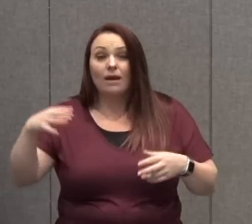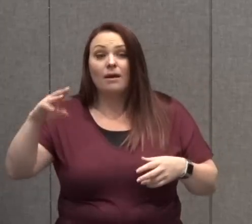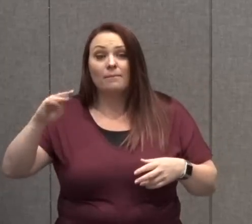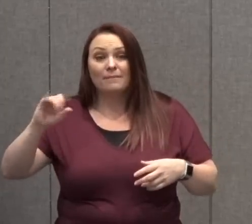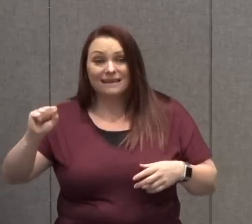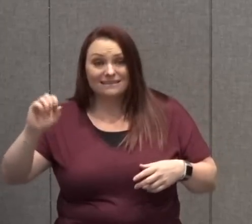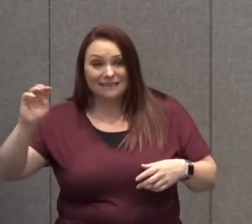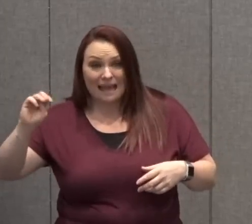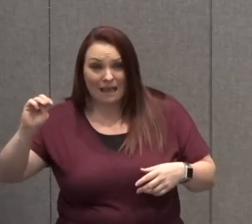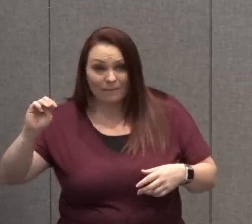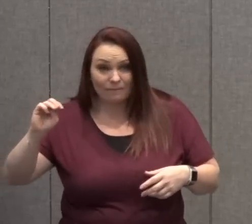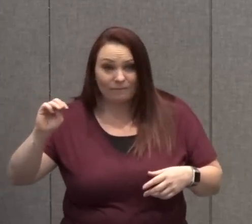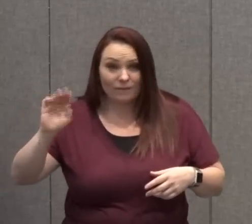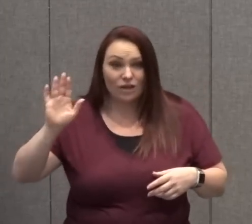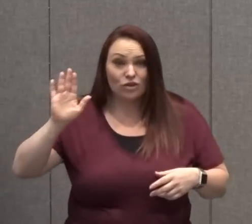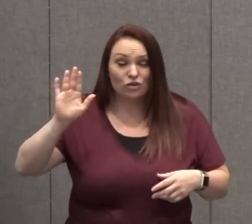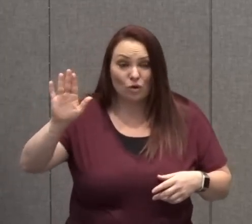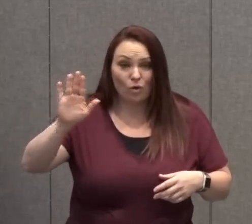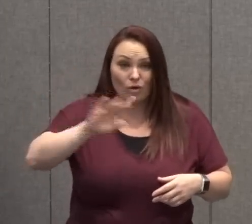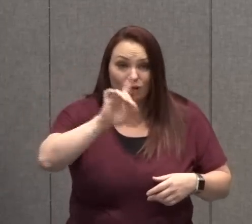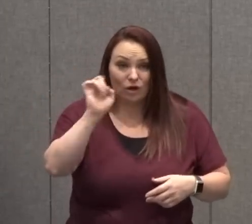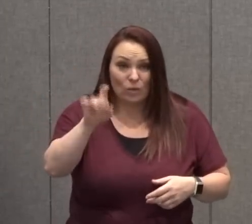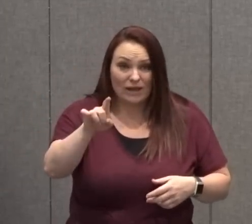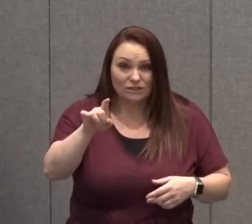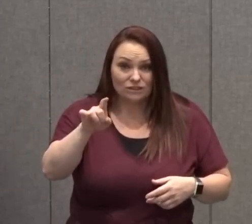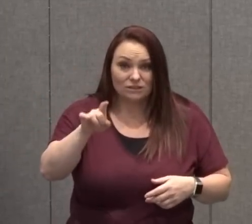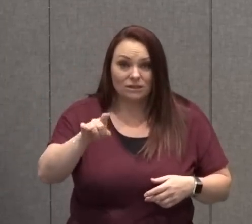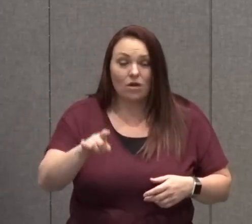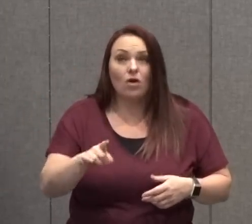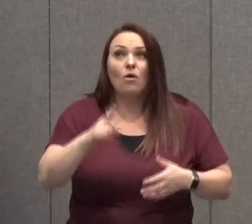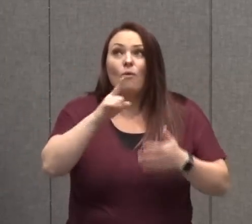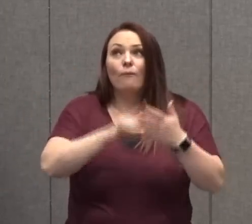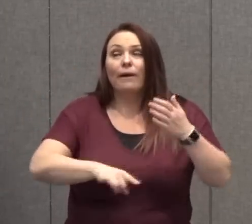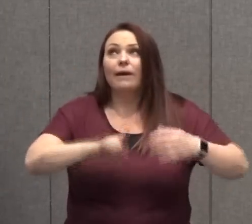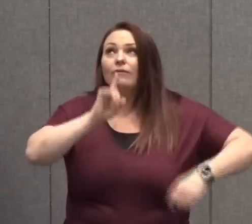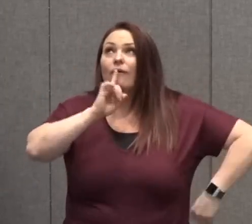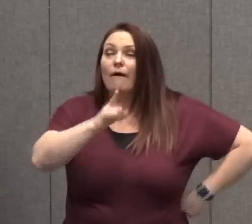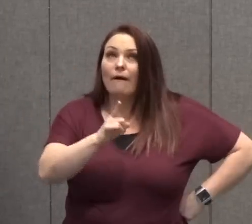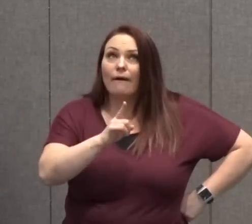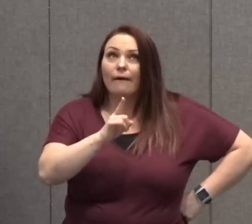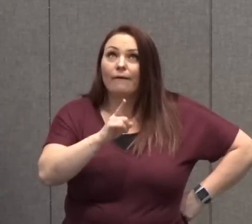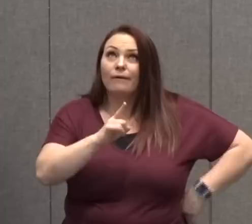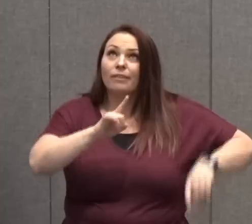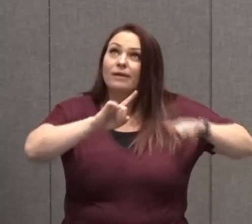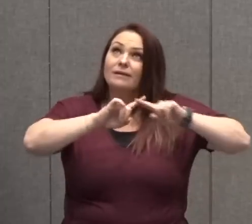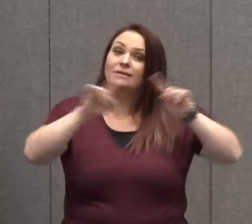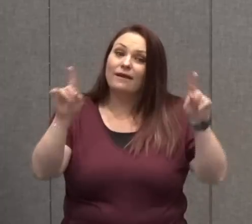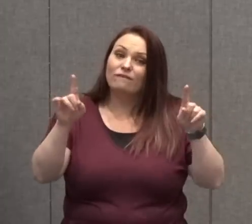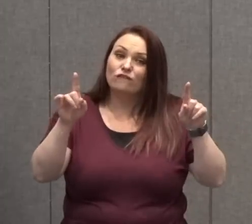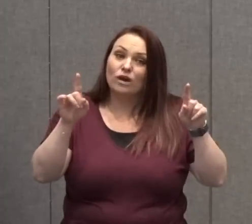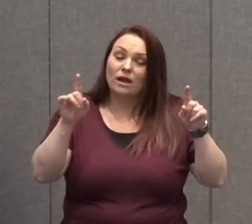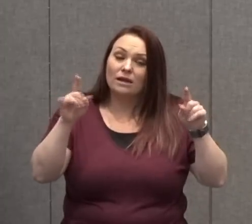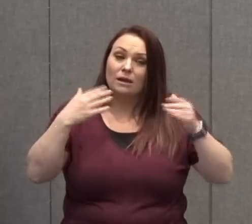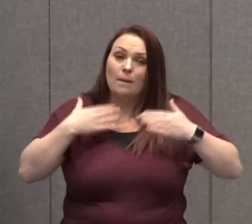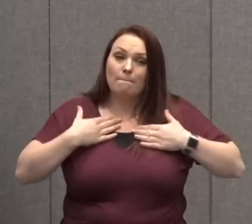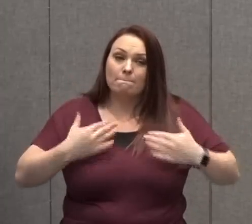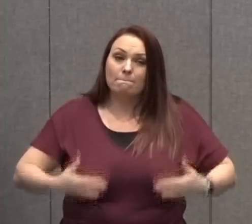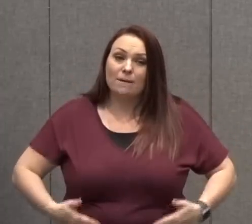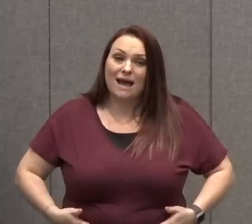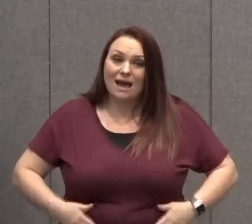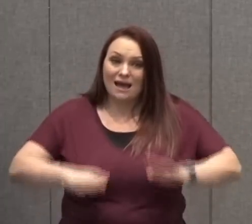Martindale what is your question what are the different body shapes